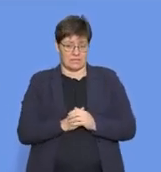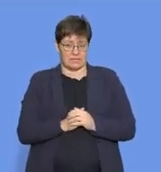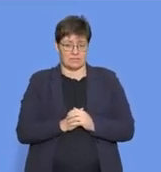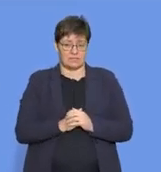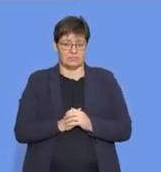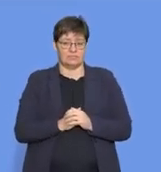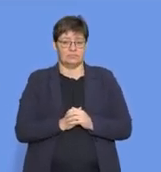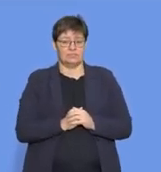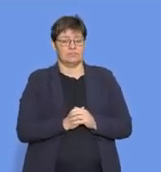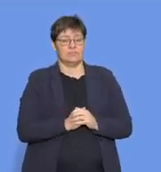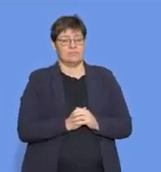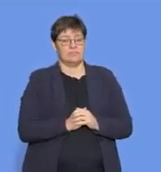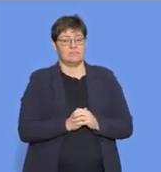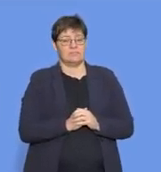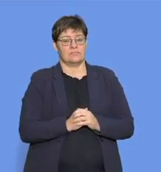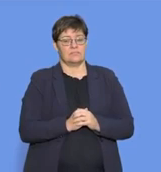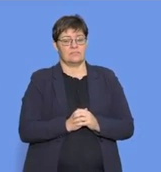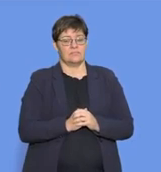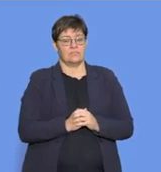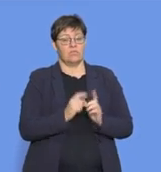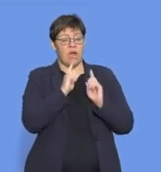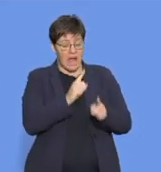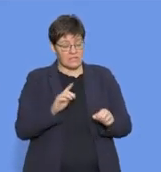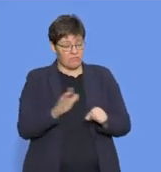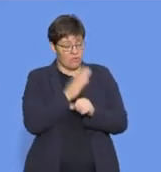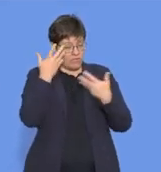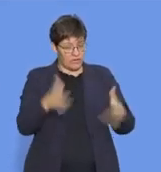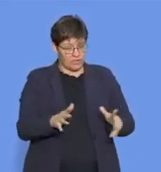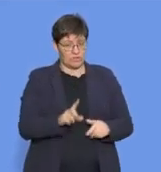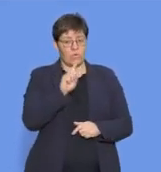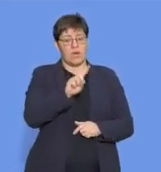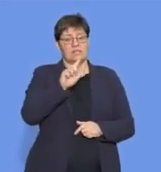B answer will be the square root of that, which is